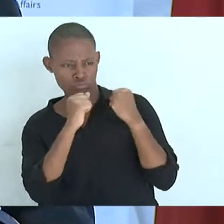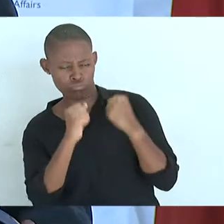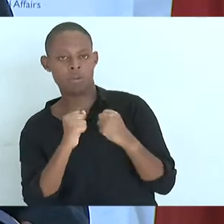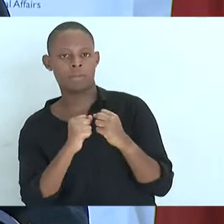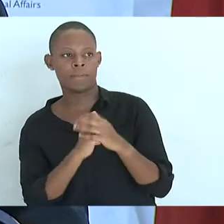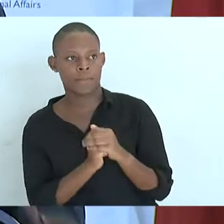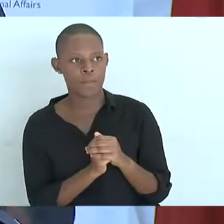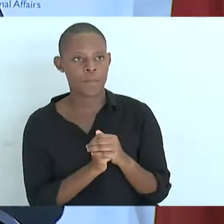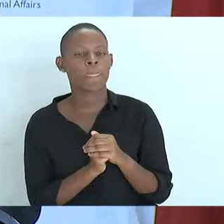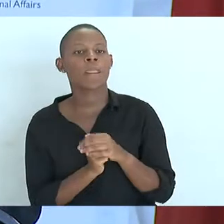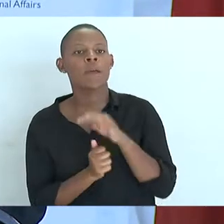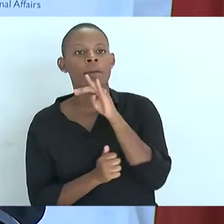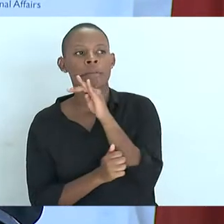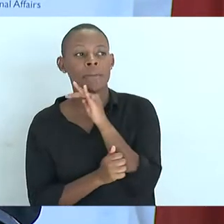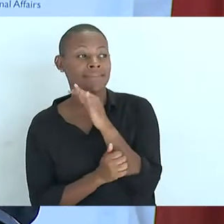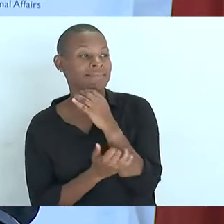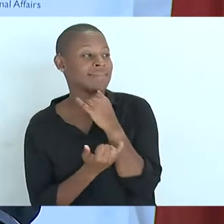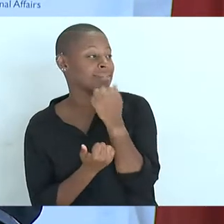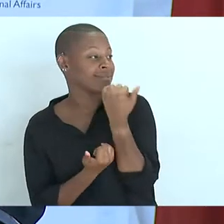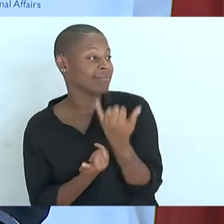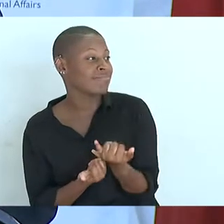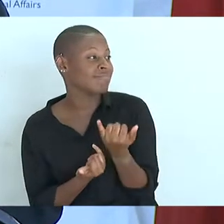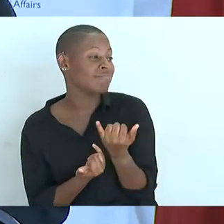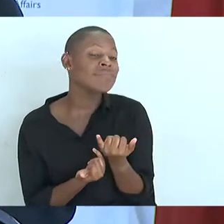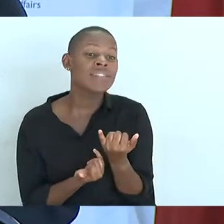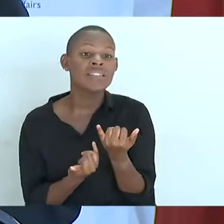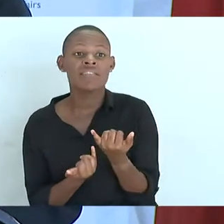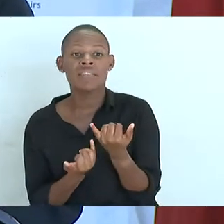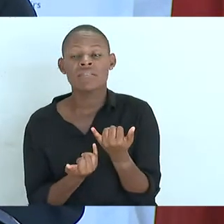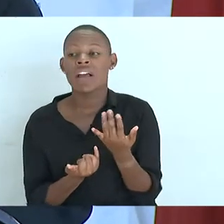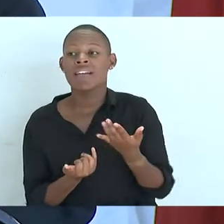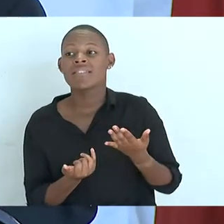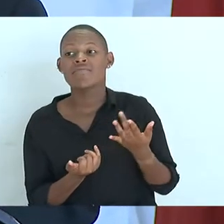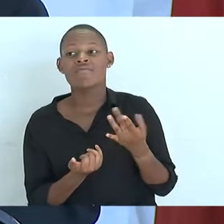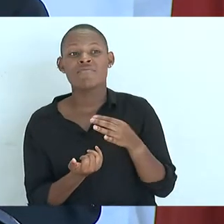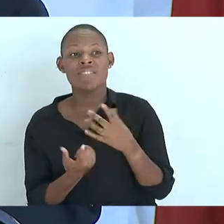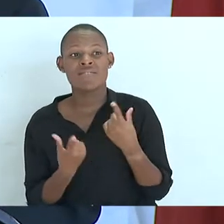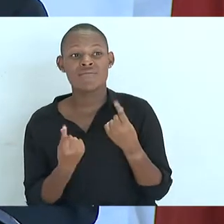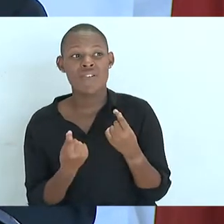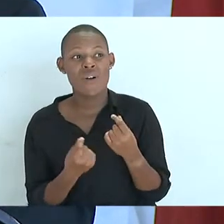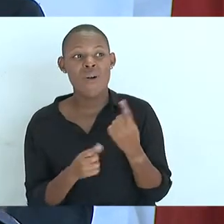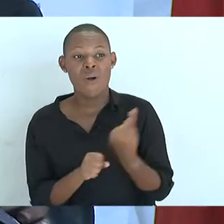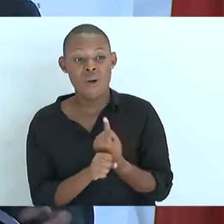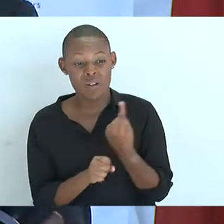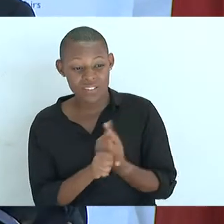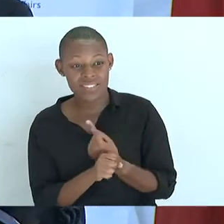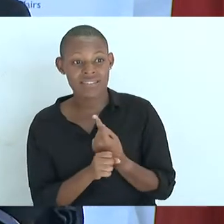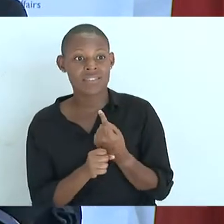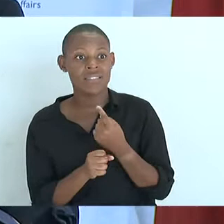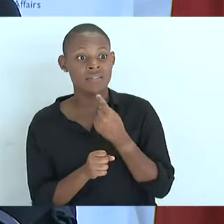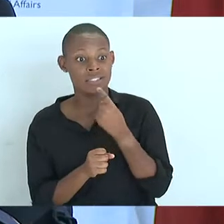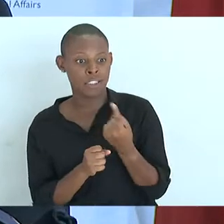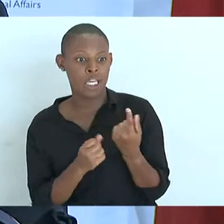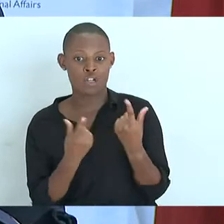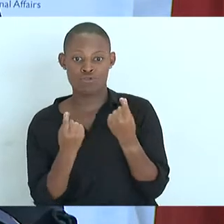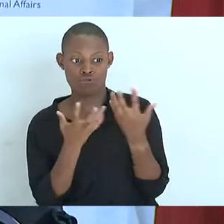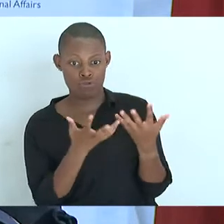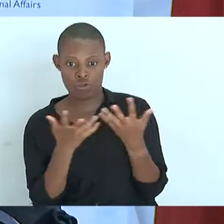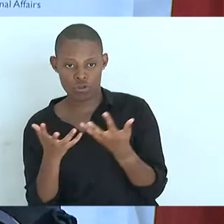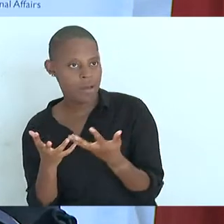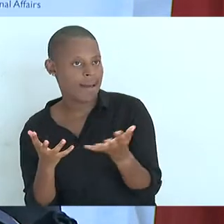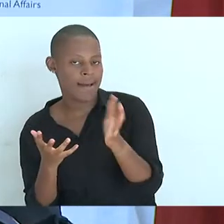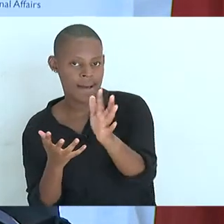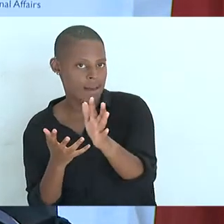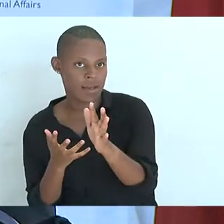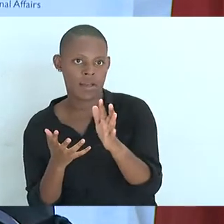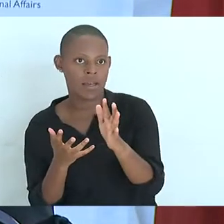doing things in an ad hoc way. In other words, we're not getting up every morning and saying what we're going to do today. We're working